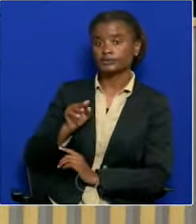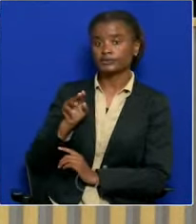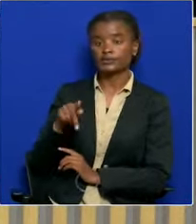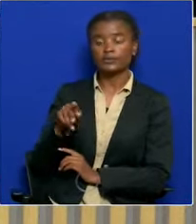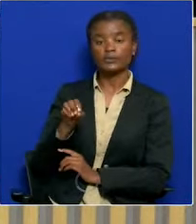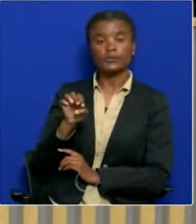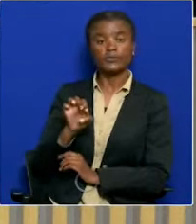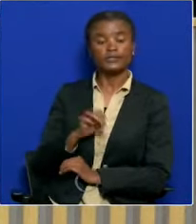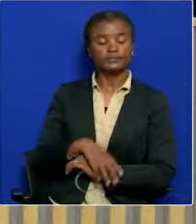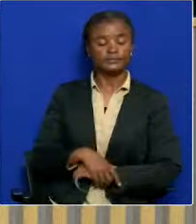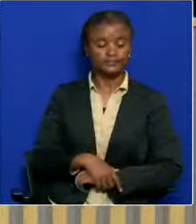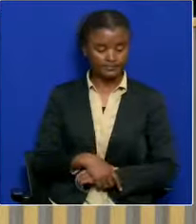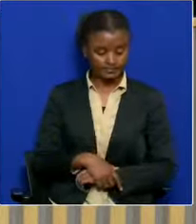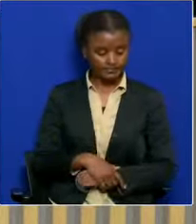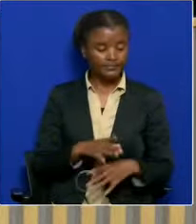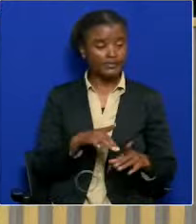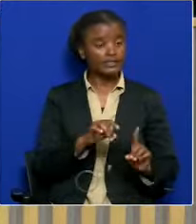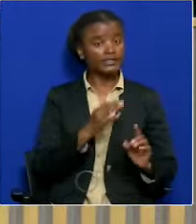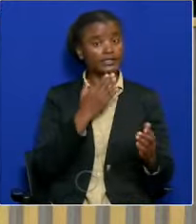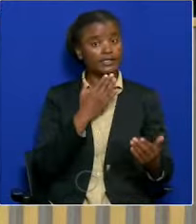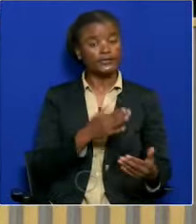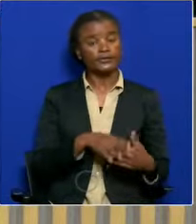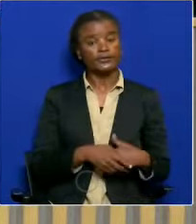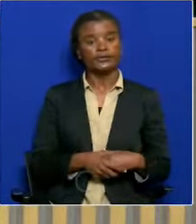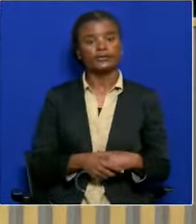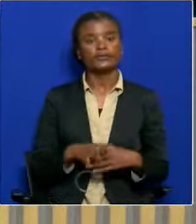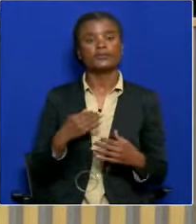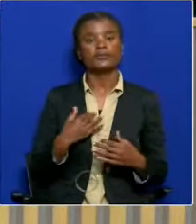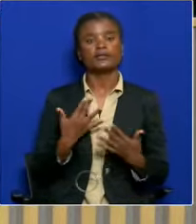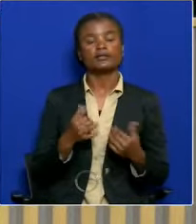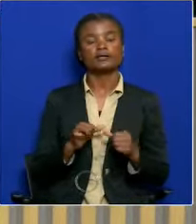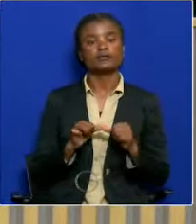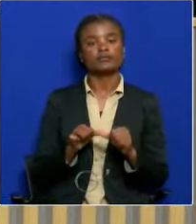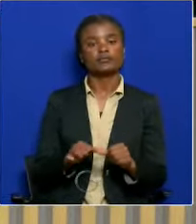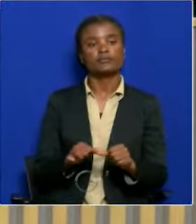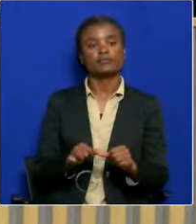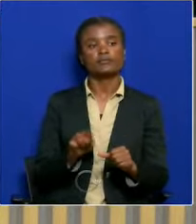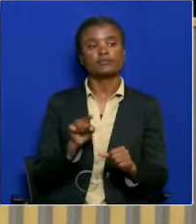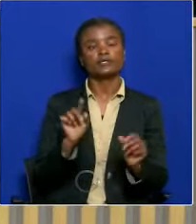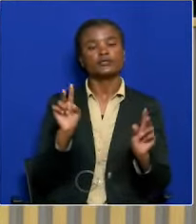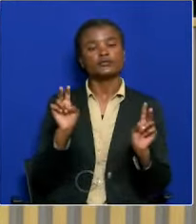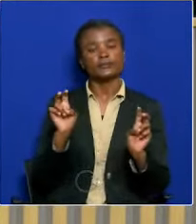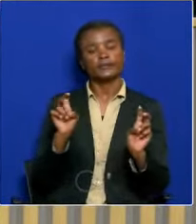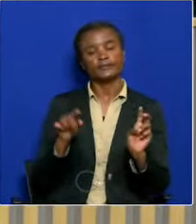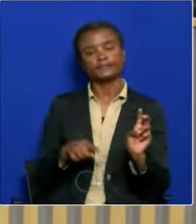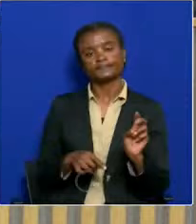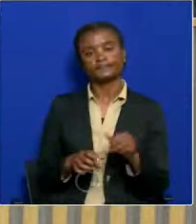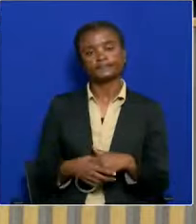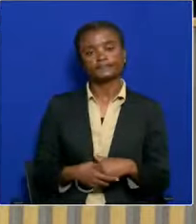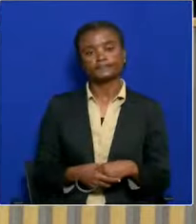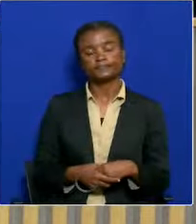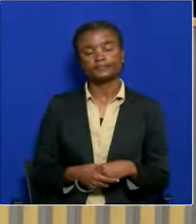Thank you, Chair. I'm going to move to the next topic. And